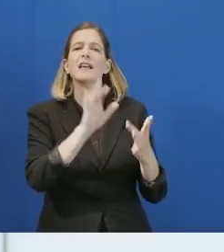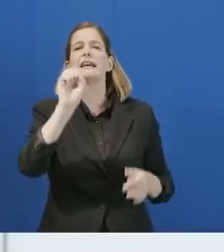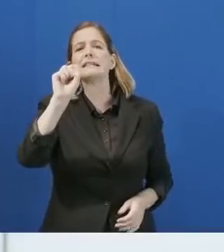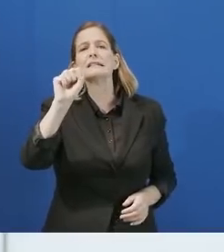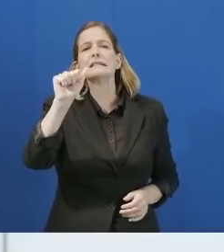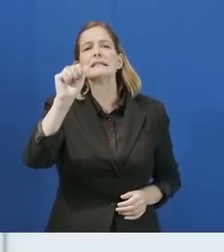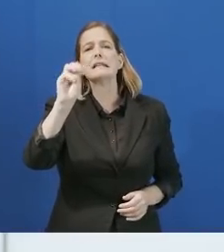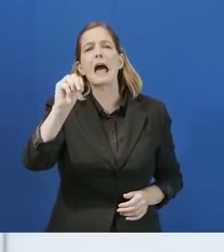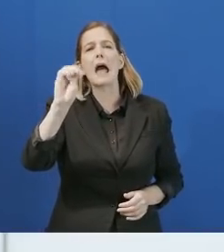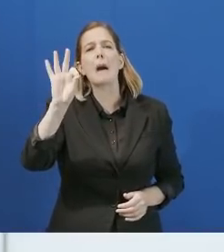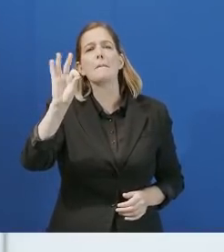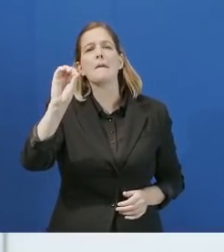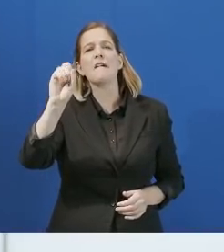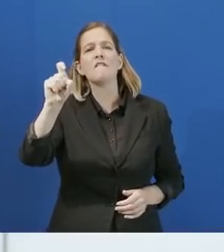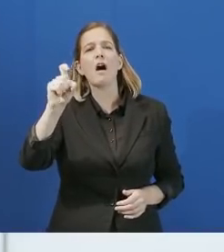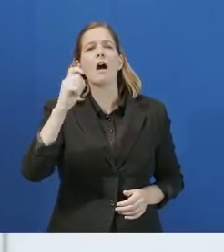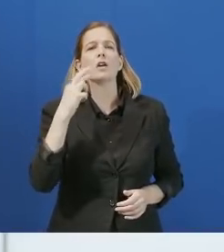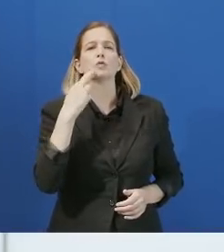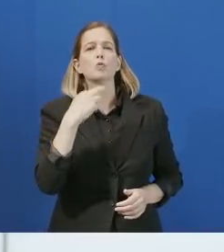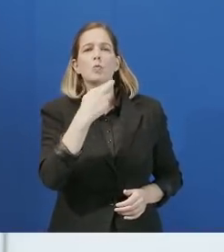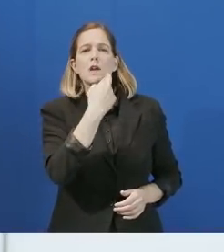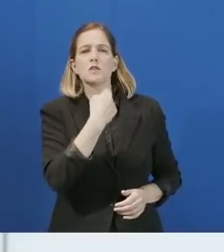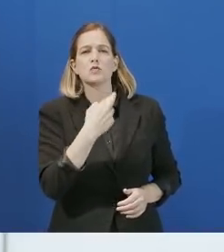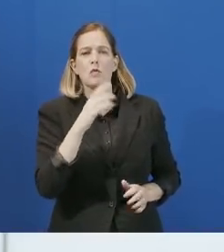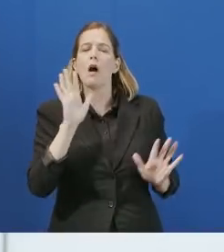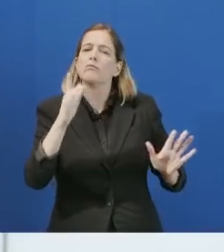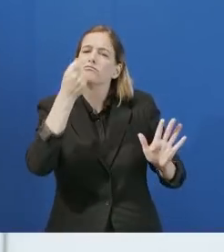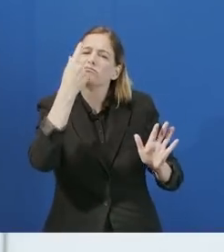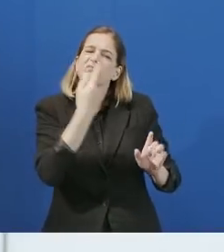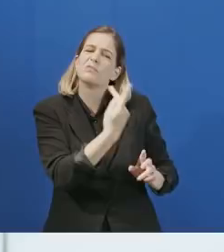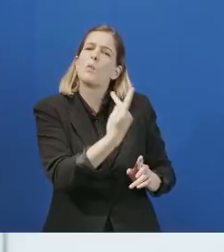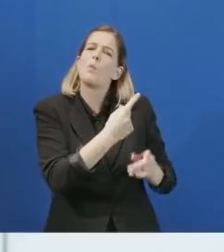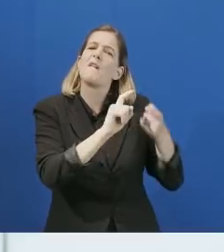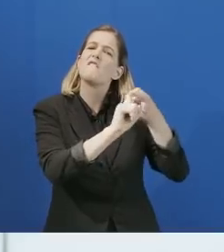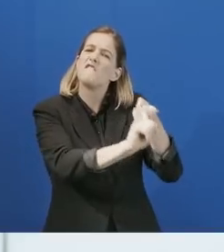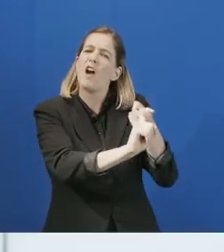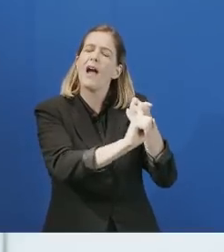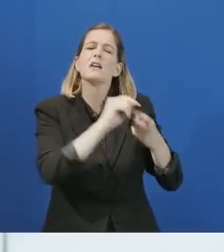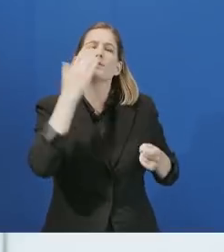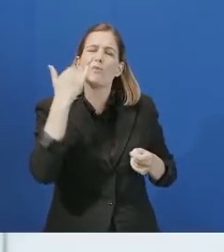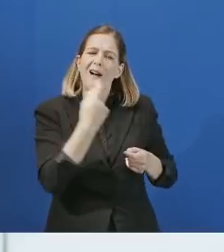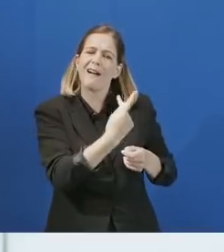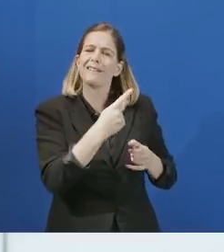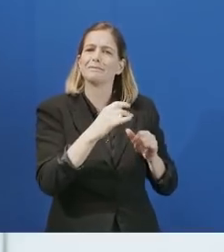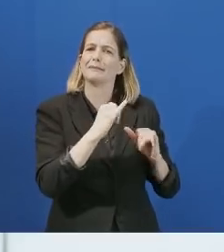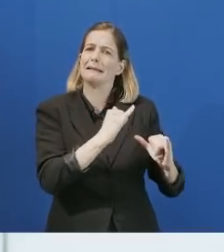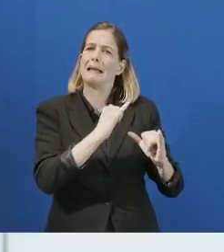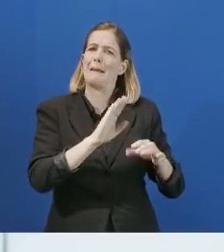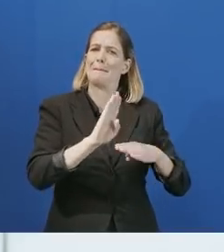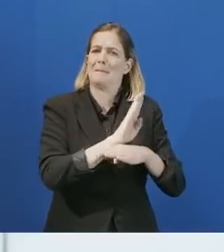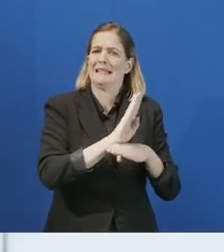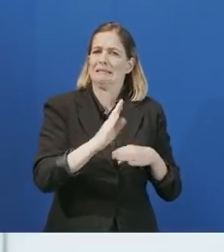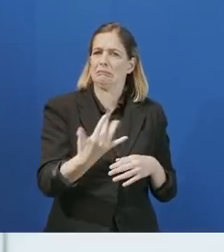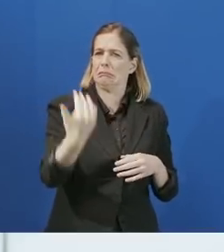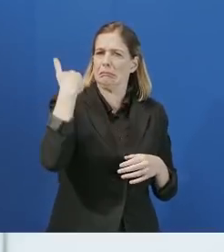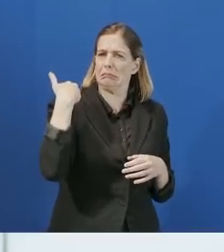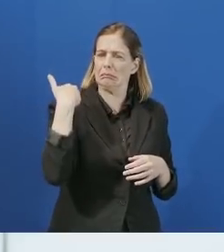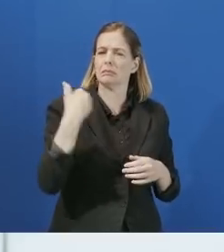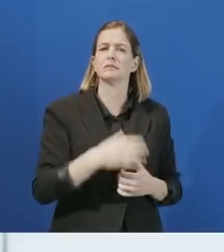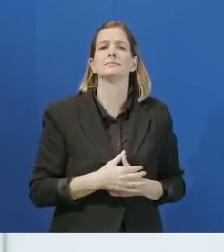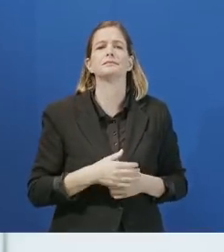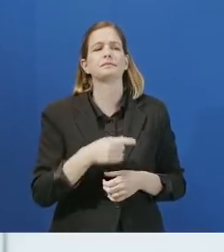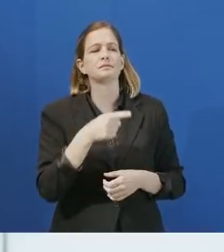because we were in the same business some time ago. So he let me come to that